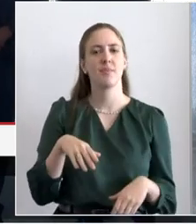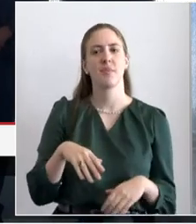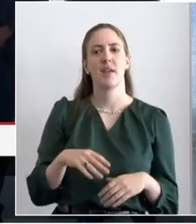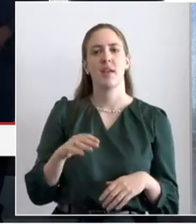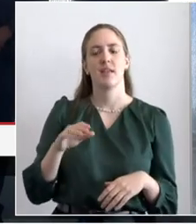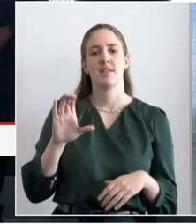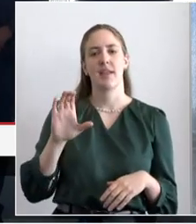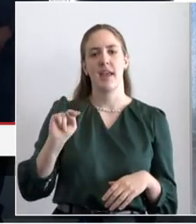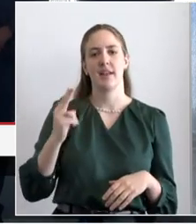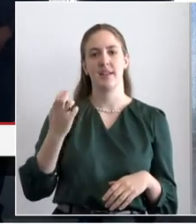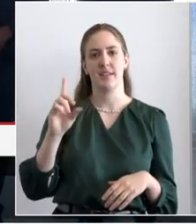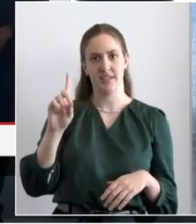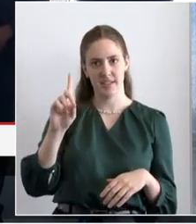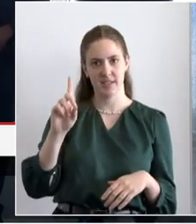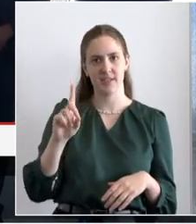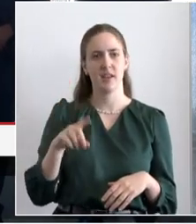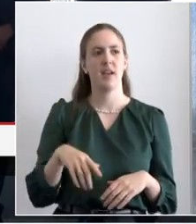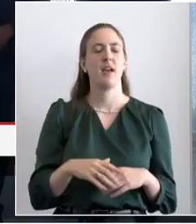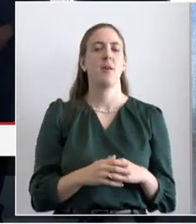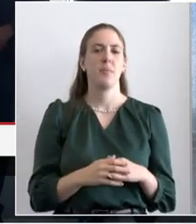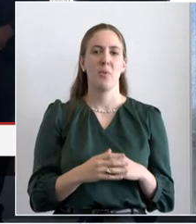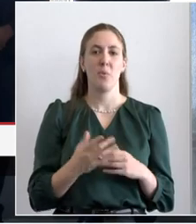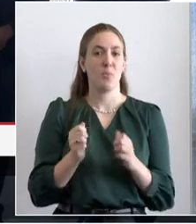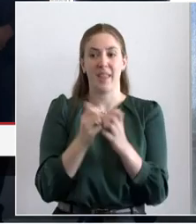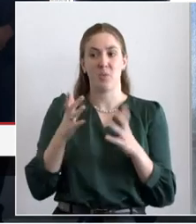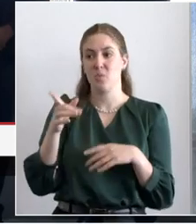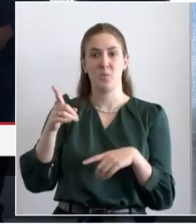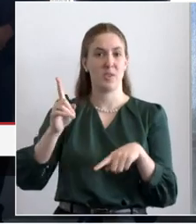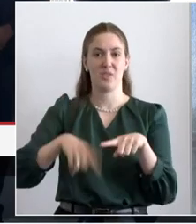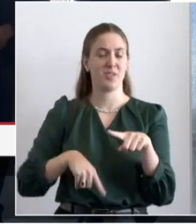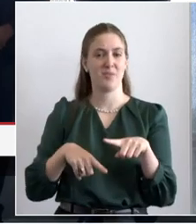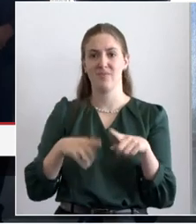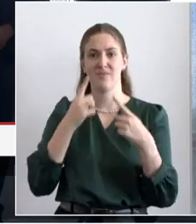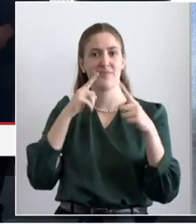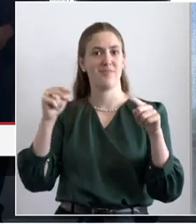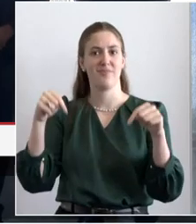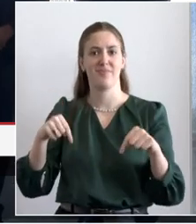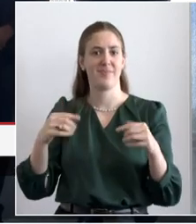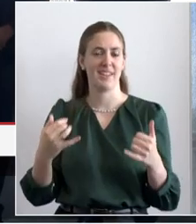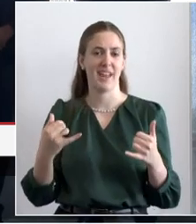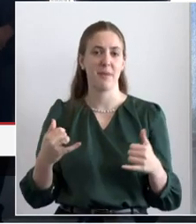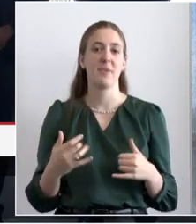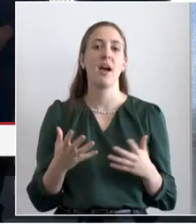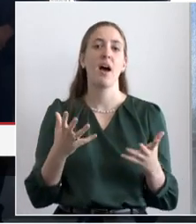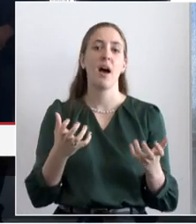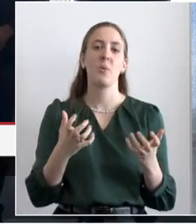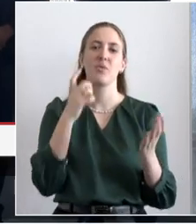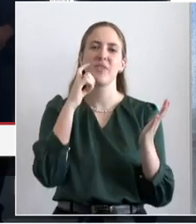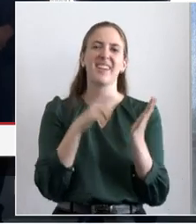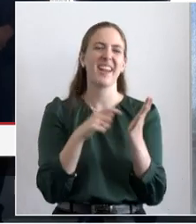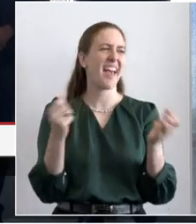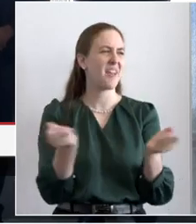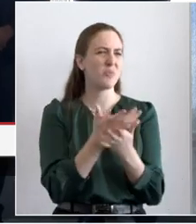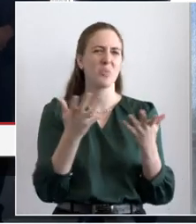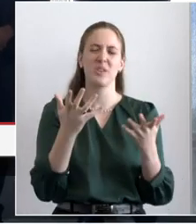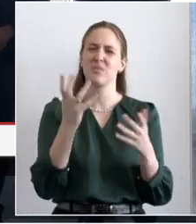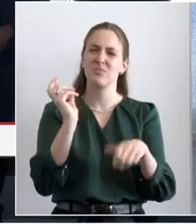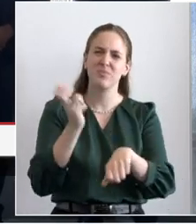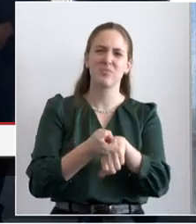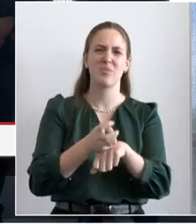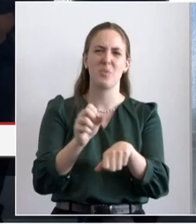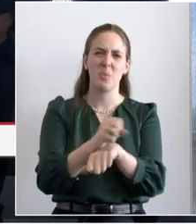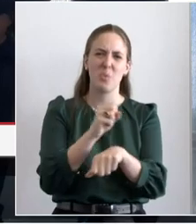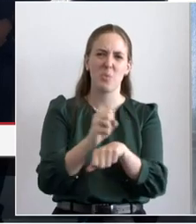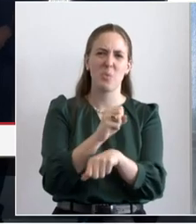not be standing here today with all of your hard work. I'm pleased to have the opportunity to recognize everyone's incredible efforts in